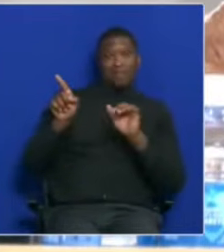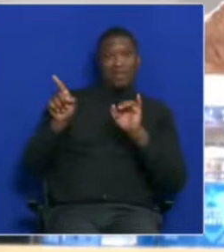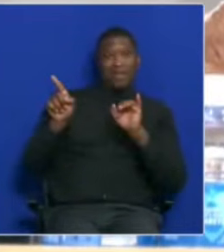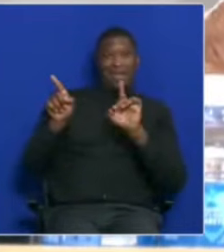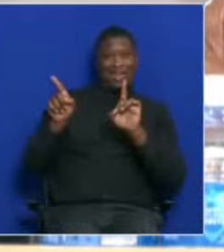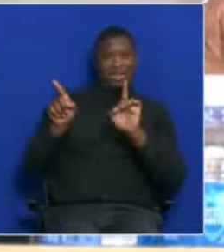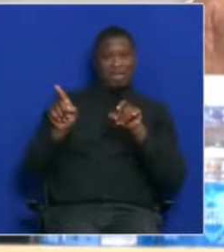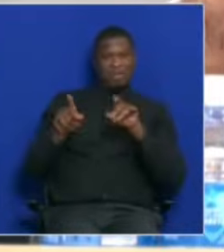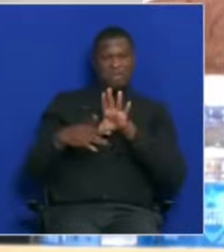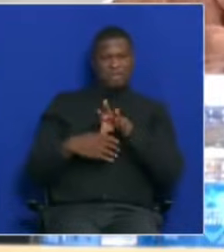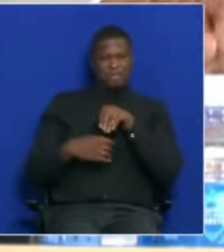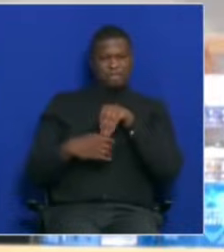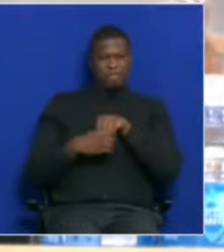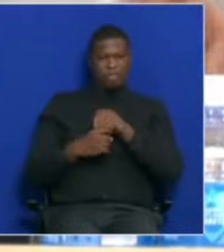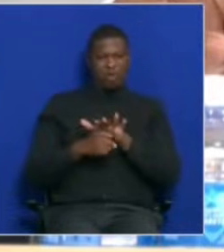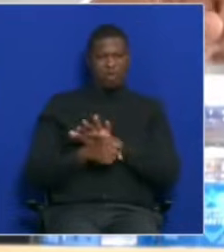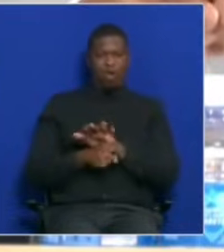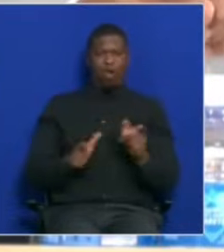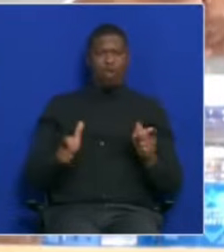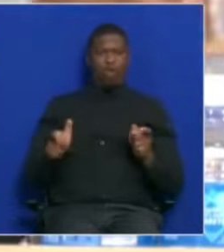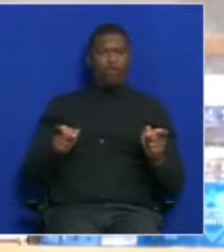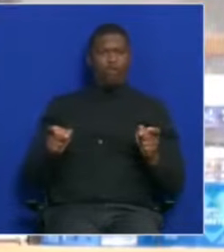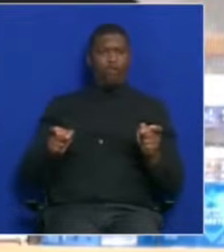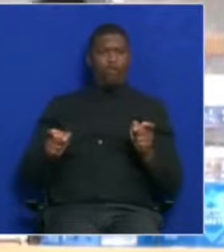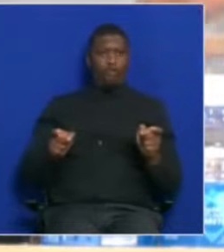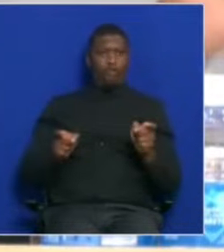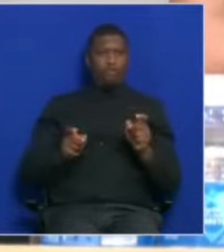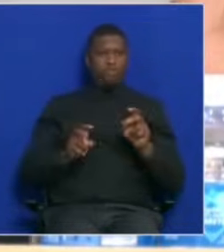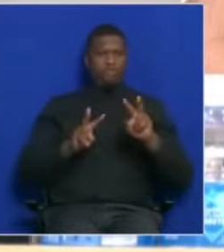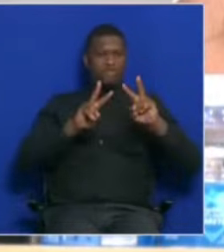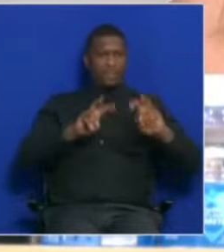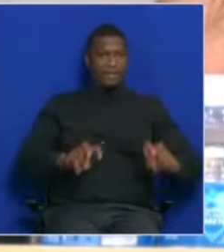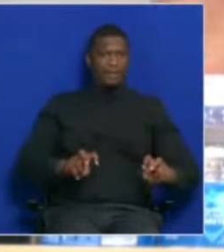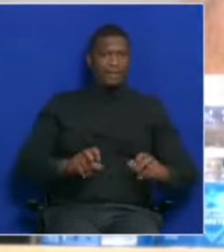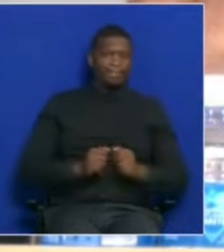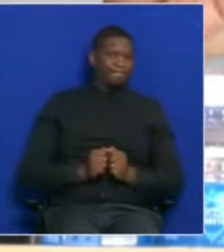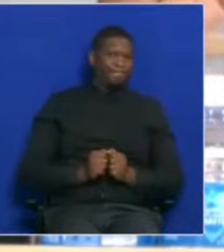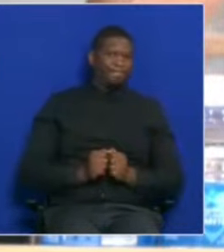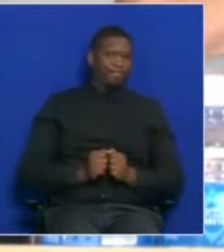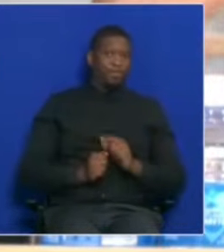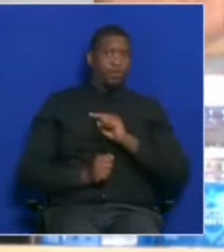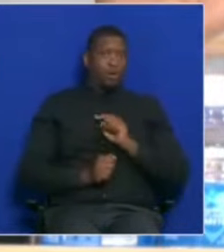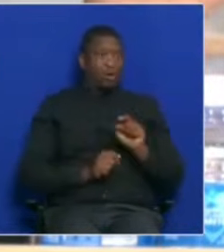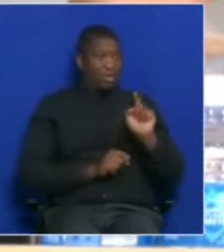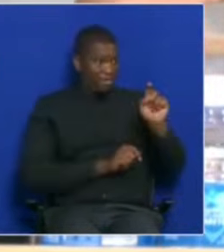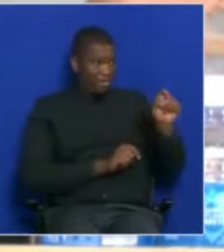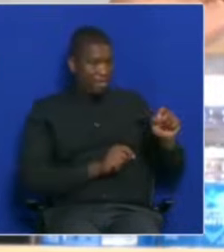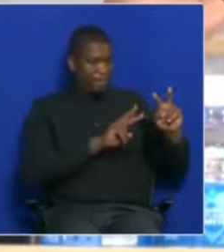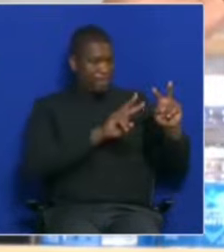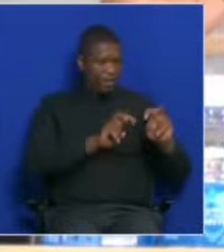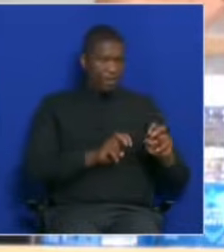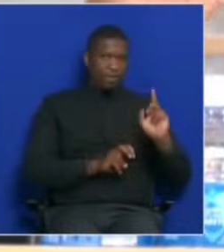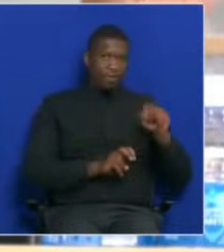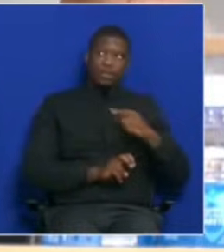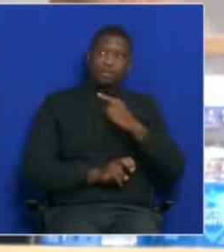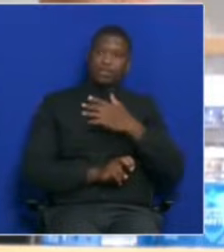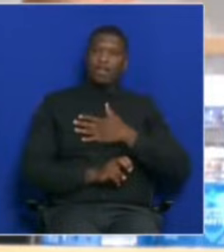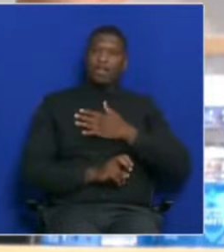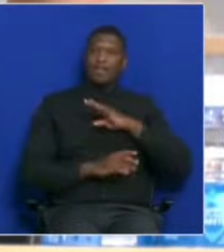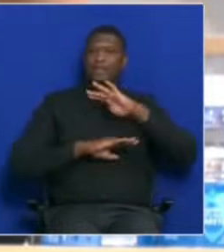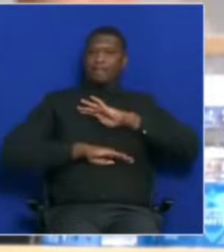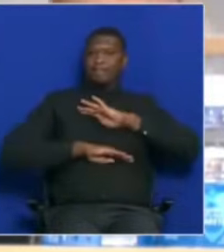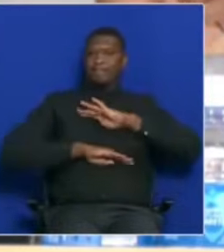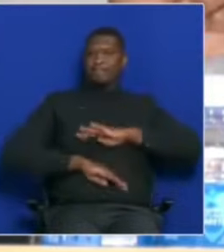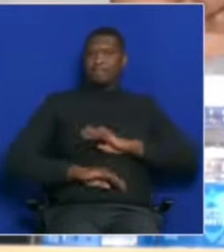directing investigations, because ultimately her people must satisfy her when she make him her. When